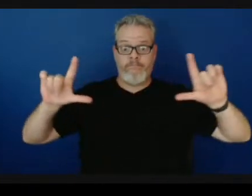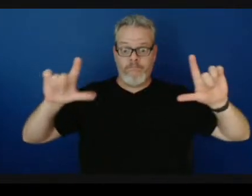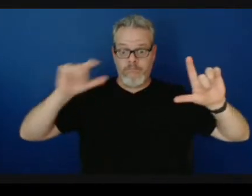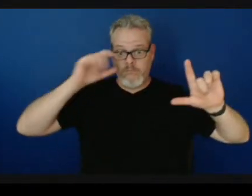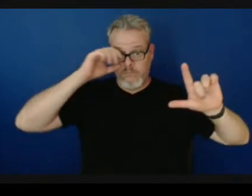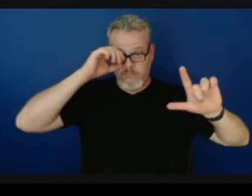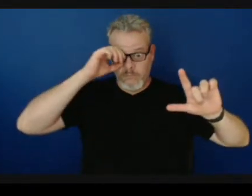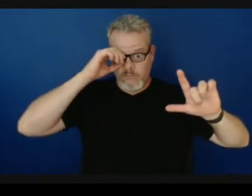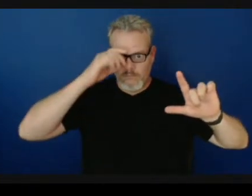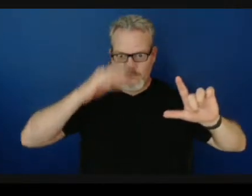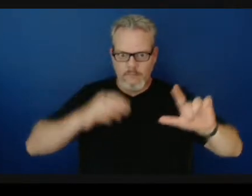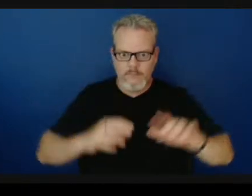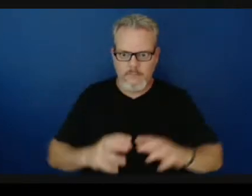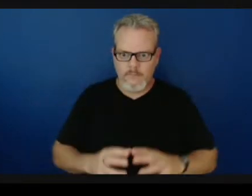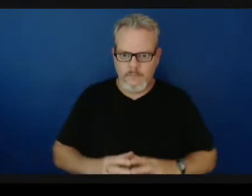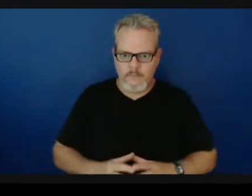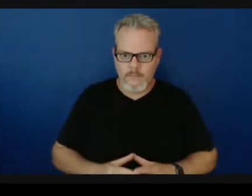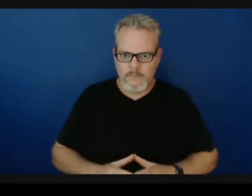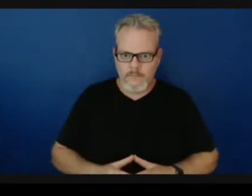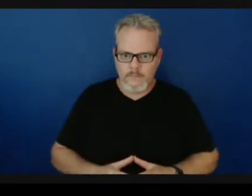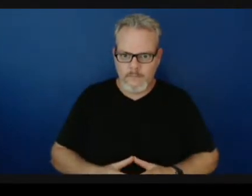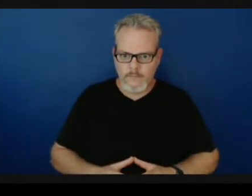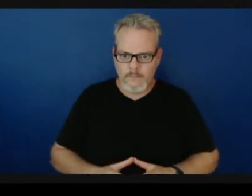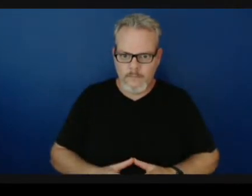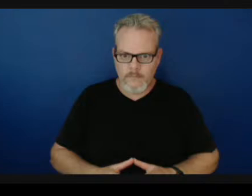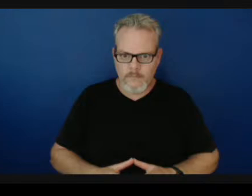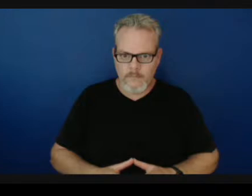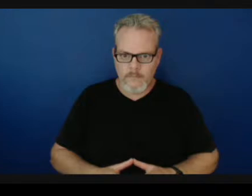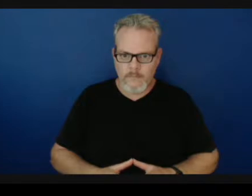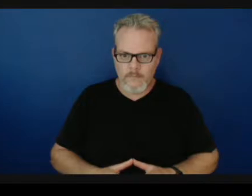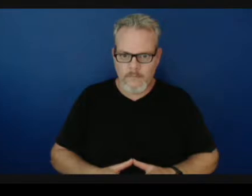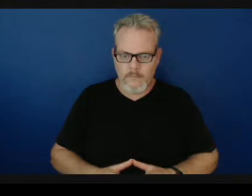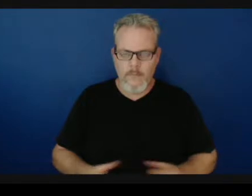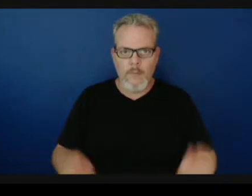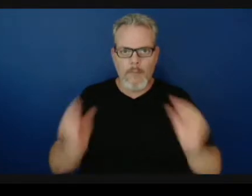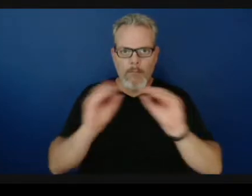there and get some more resolution on these events here.